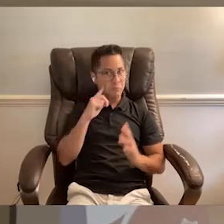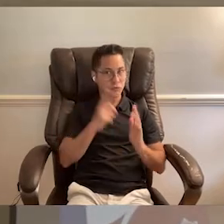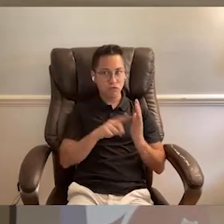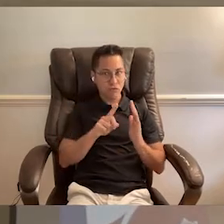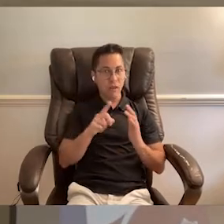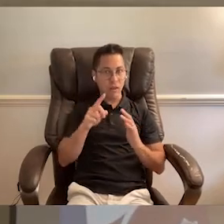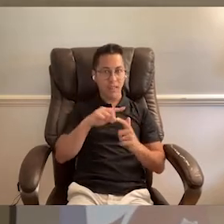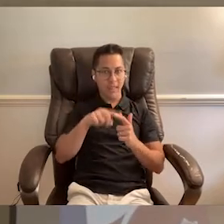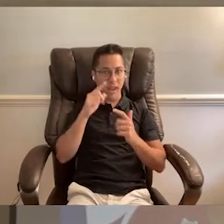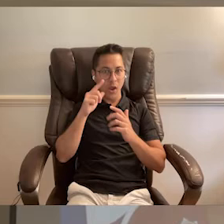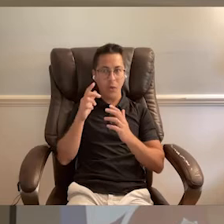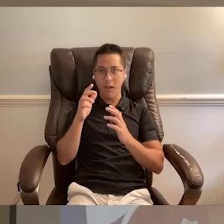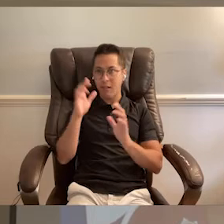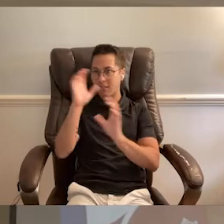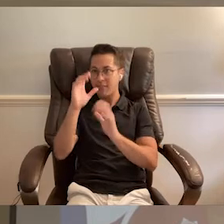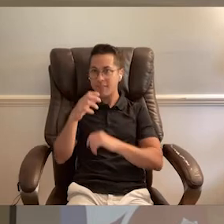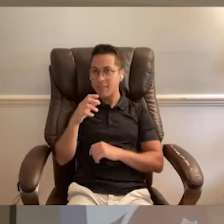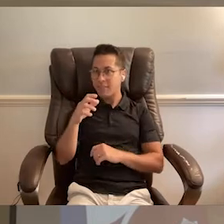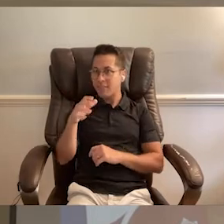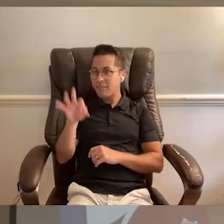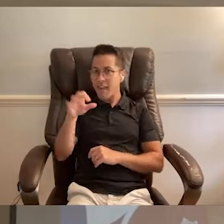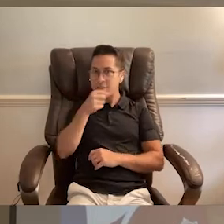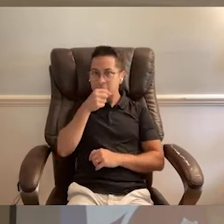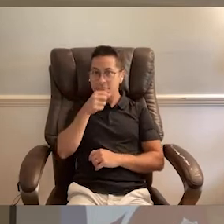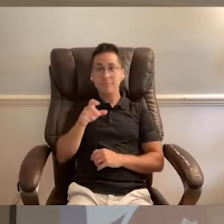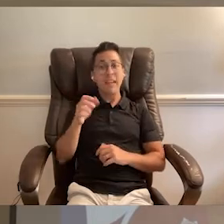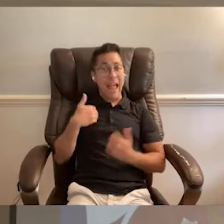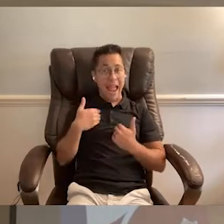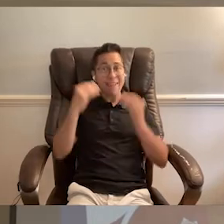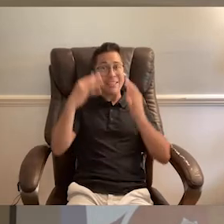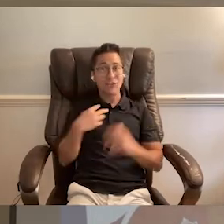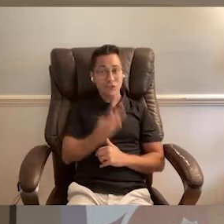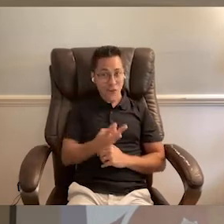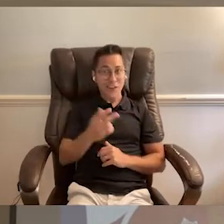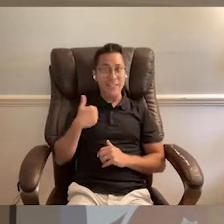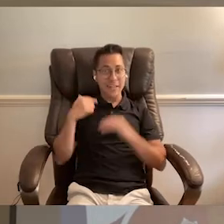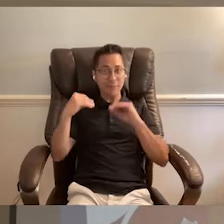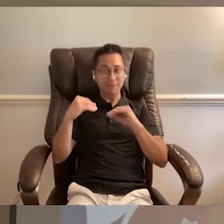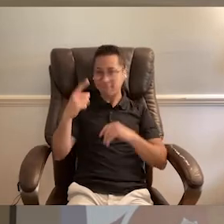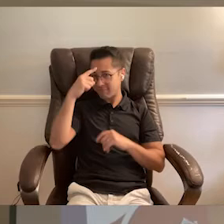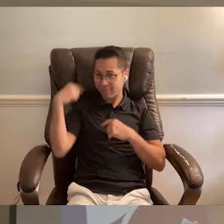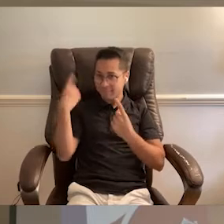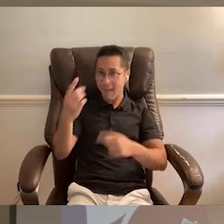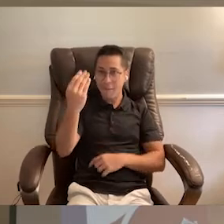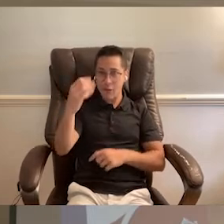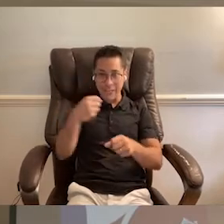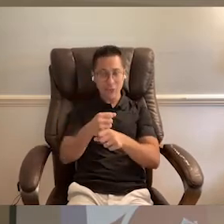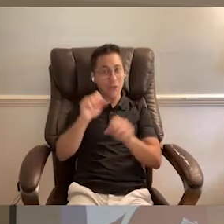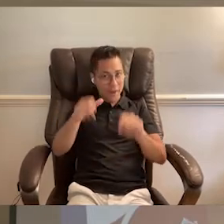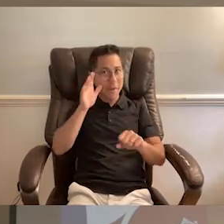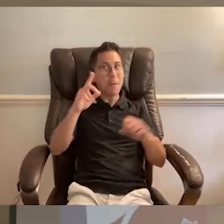a microphone real quick. And I have a teacher voice, so I taught for about 14 years, so I can be pretty loud. Can everybody hear